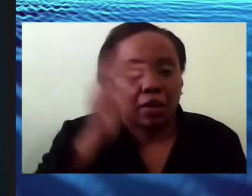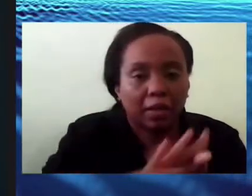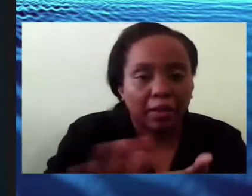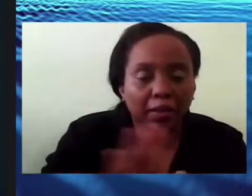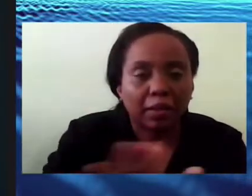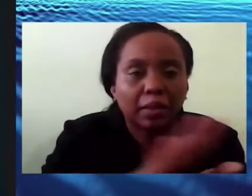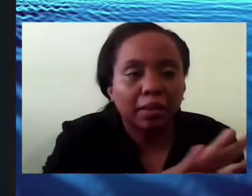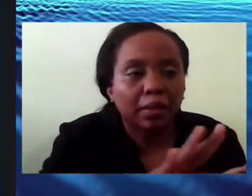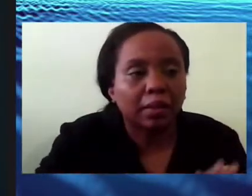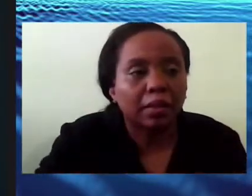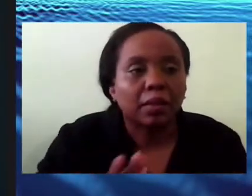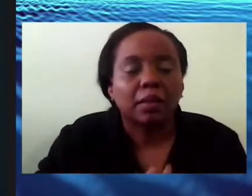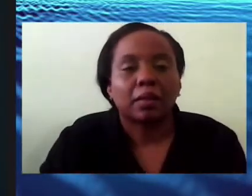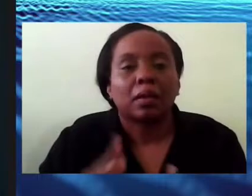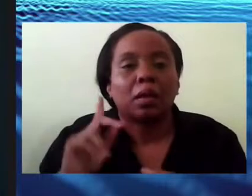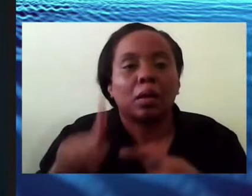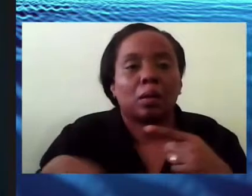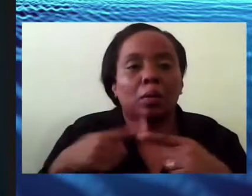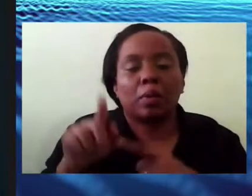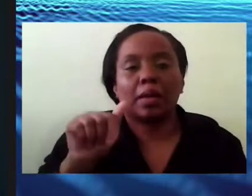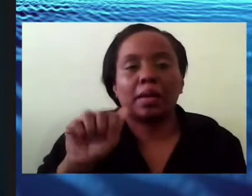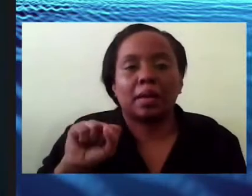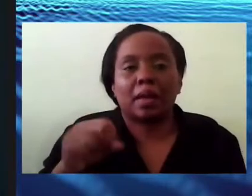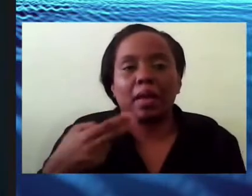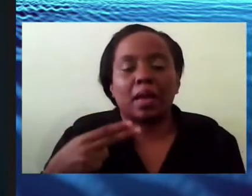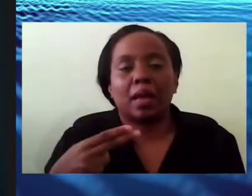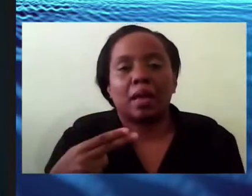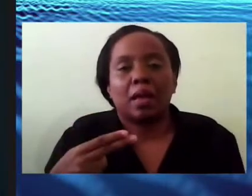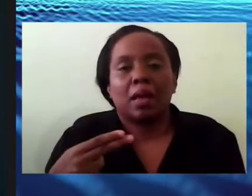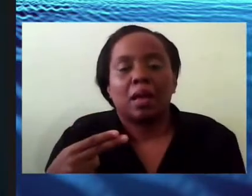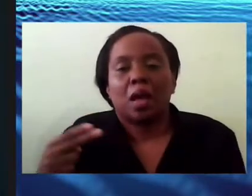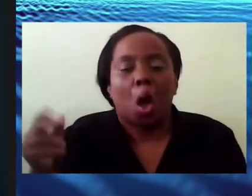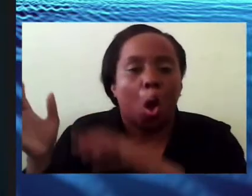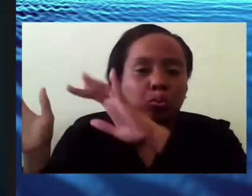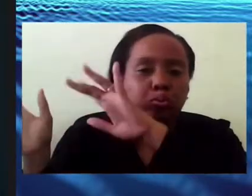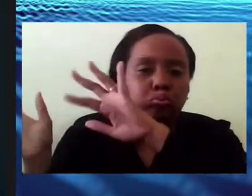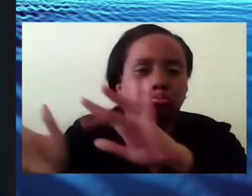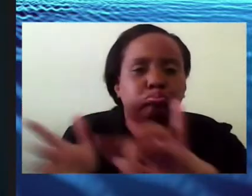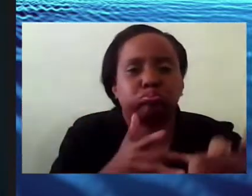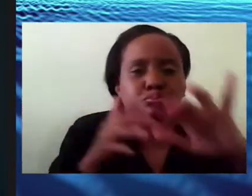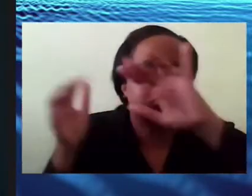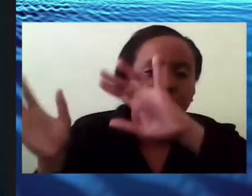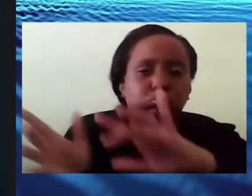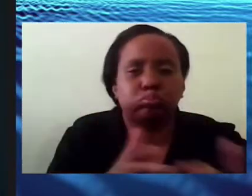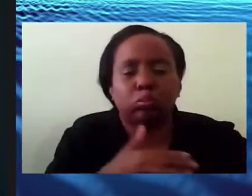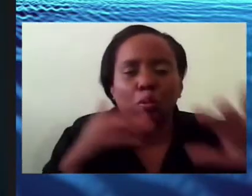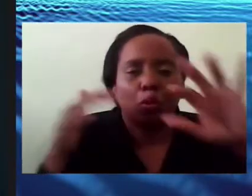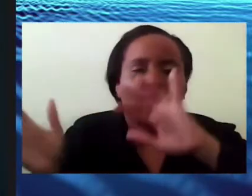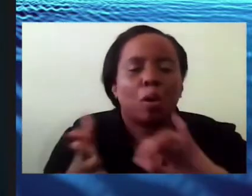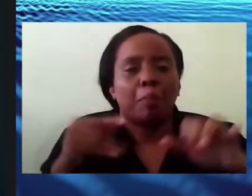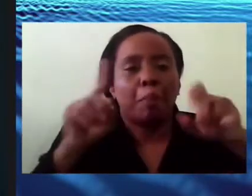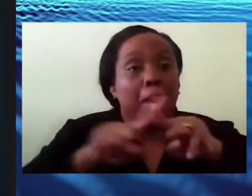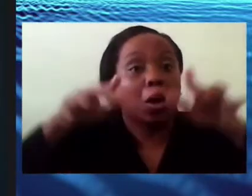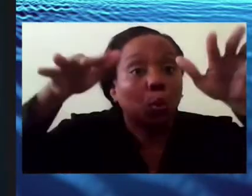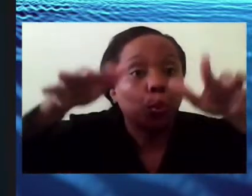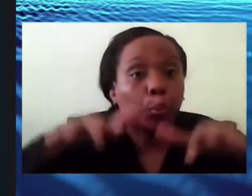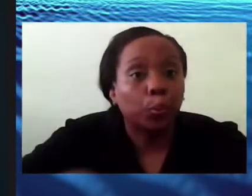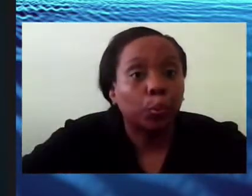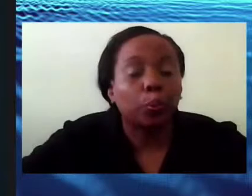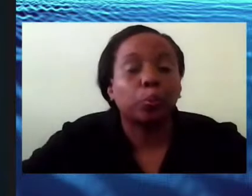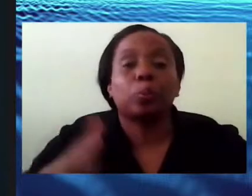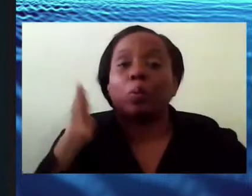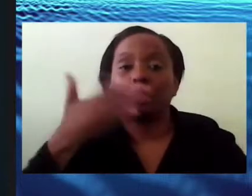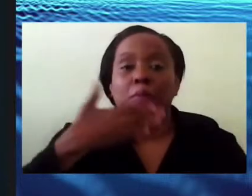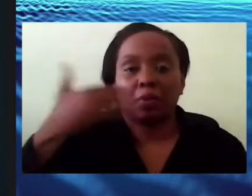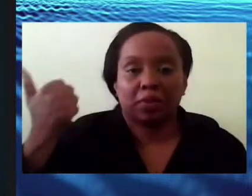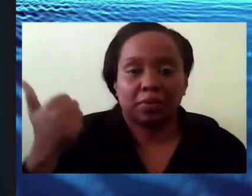areas, because once we get the ash removed and it stops blowing and affecting both you and somebody else. To this end, the residents of